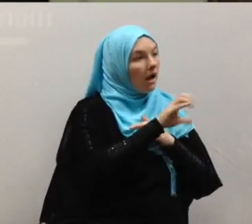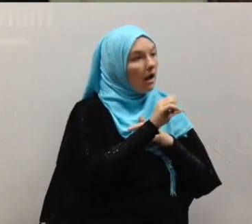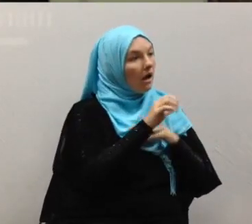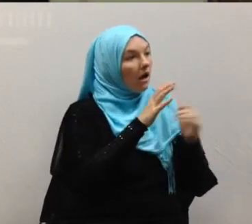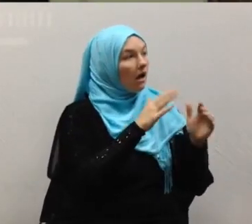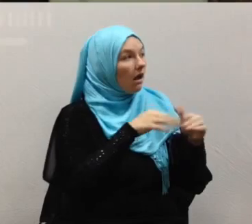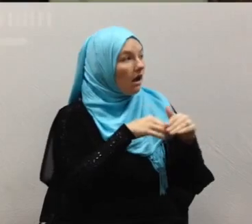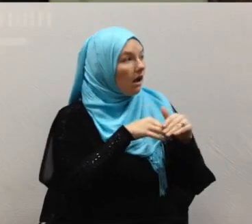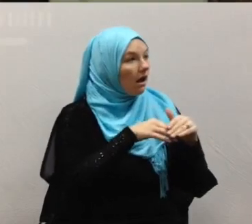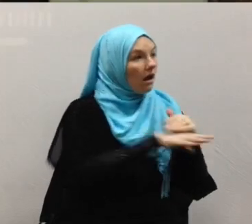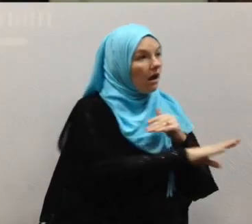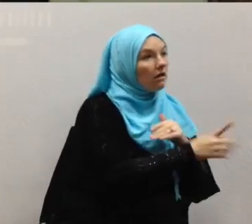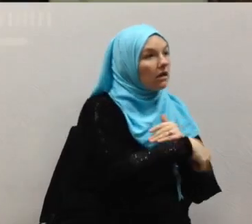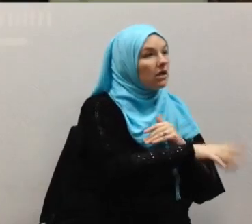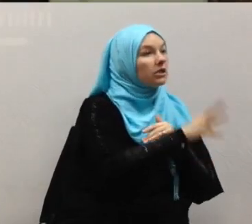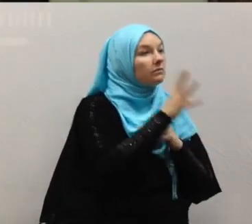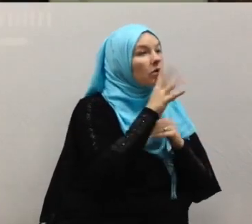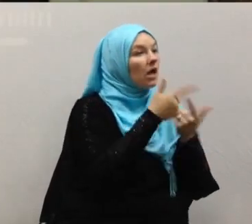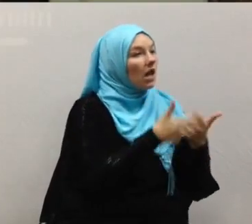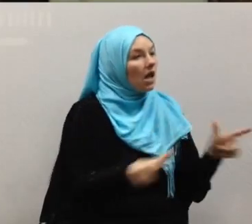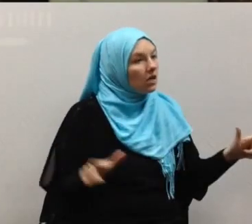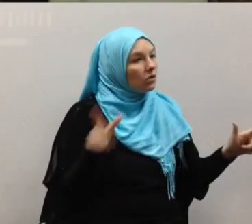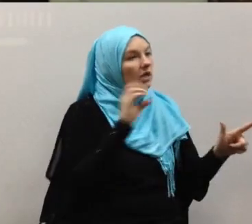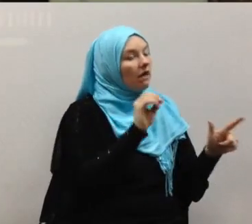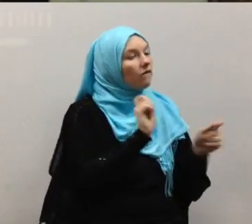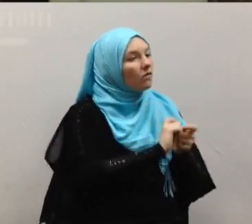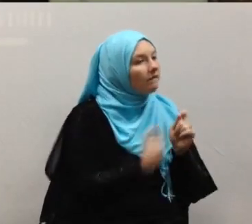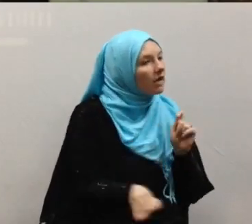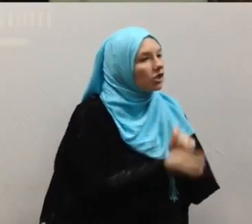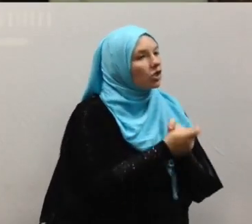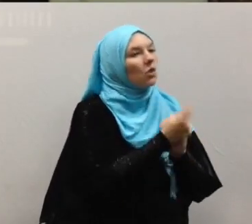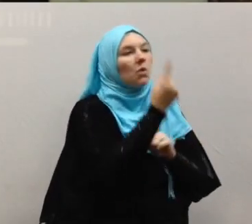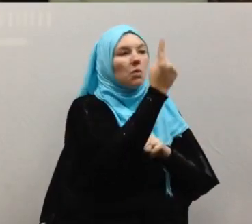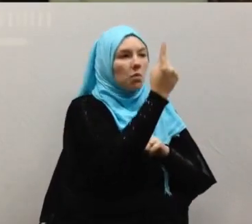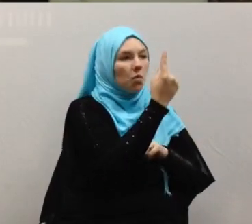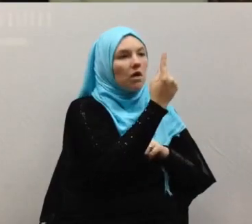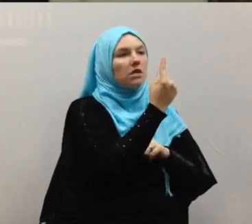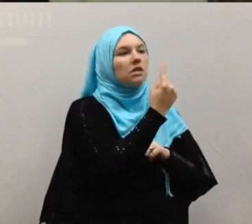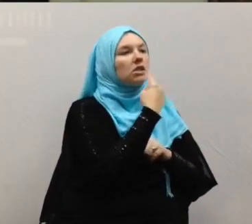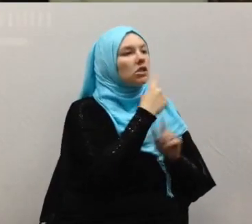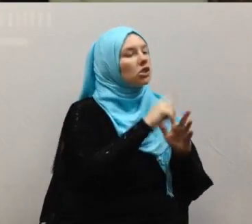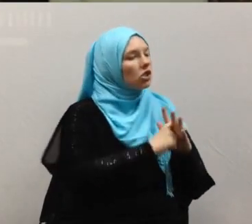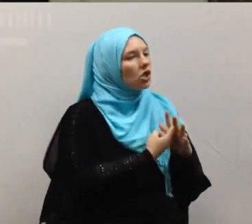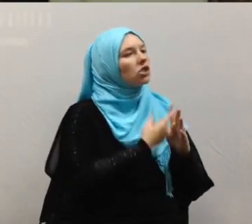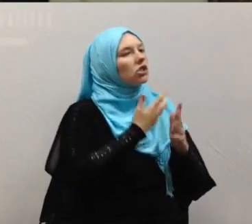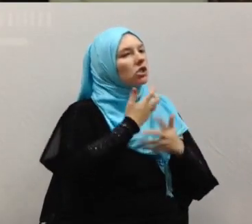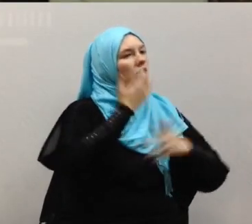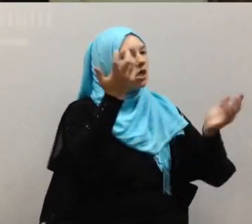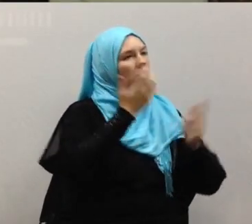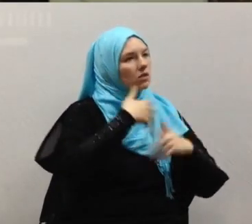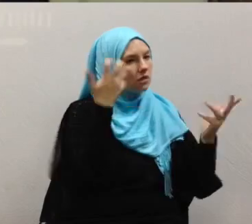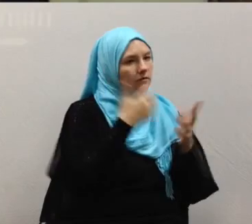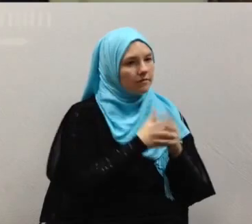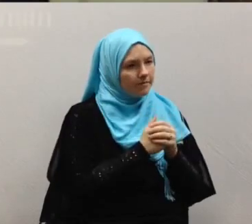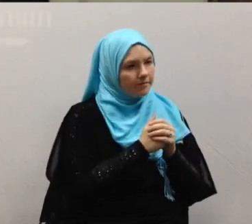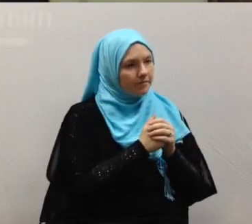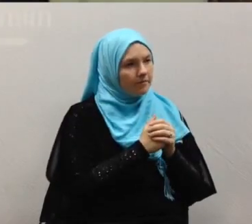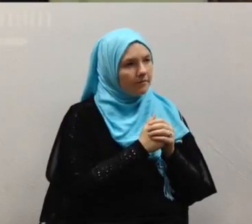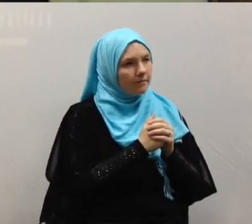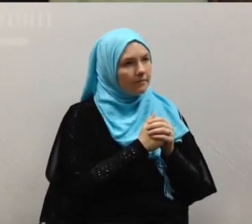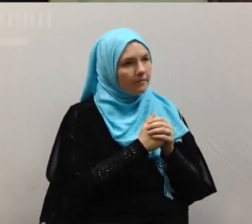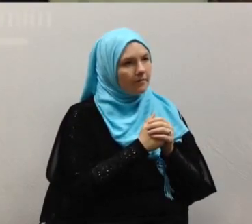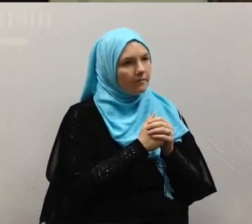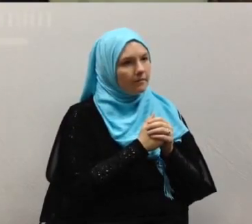revenge. One of them started shouting, "Al-yawmu yawmul malhama." Today is the day of butchering